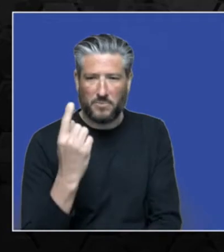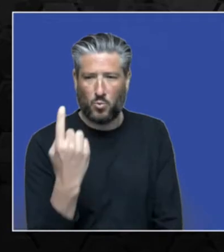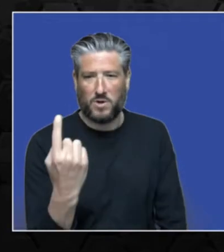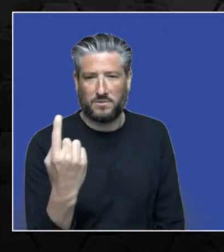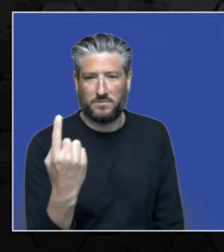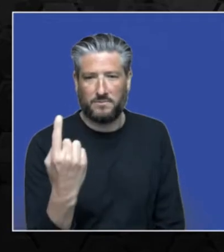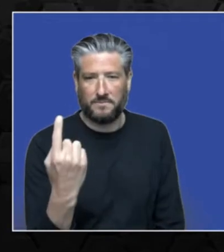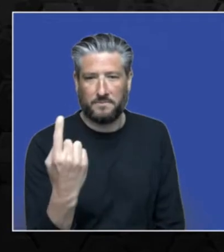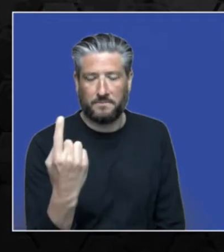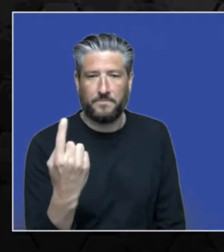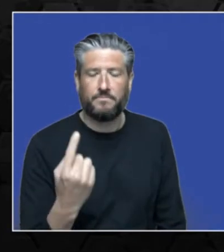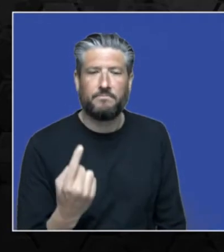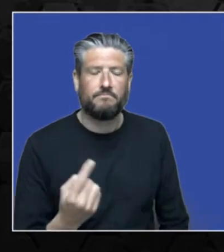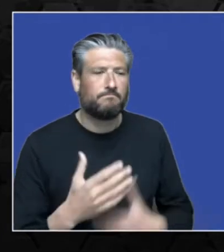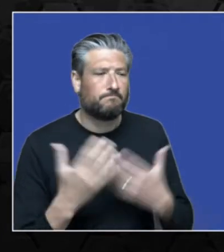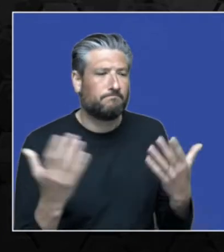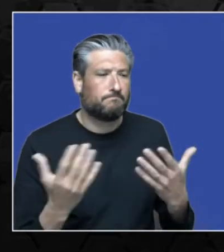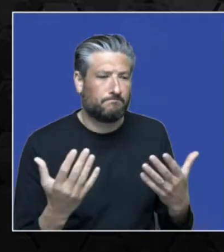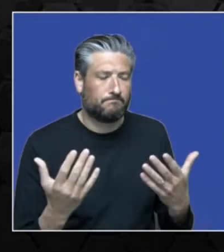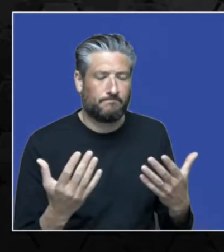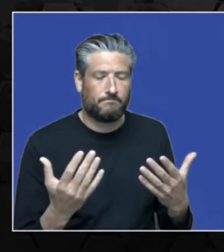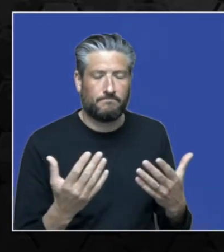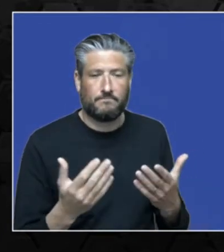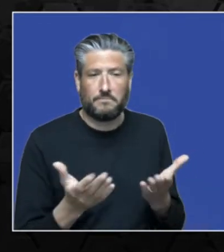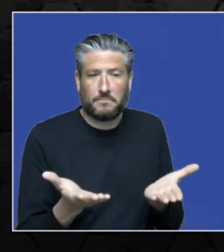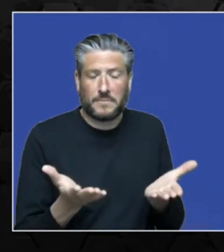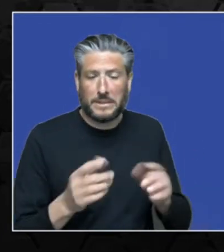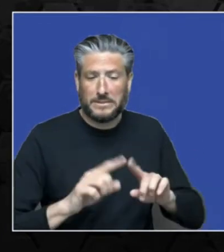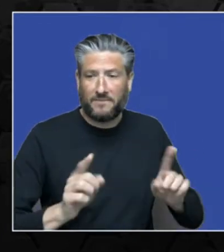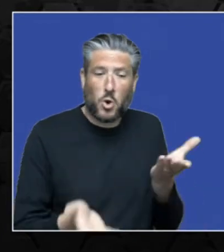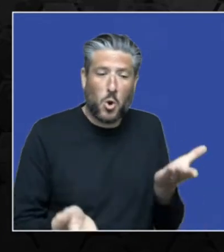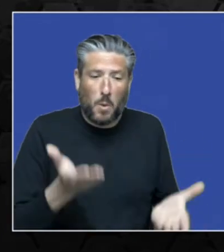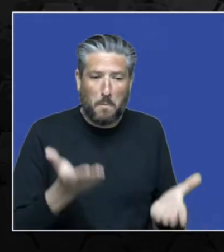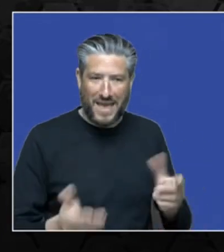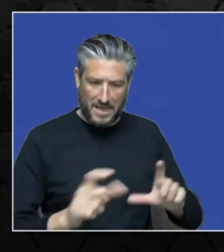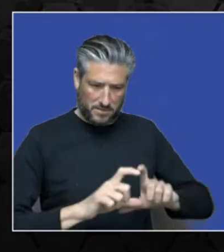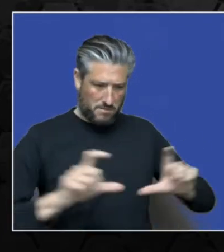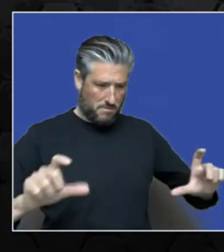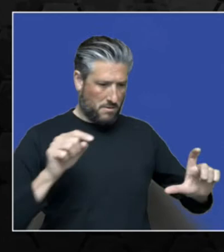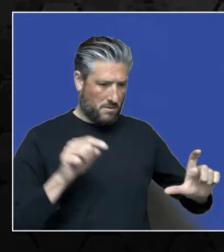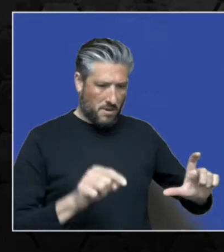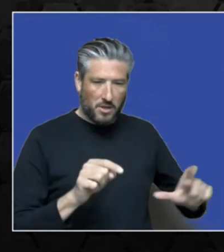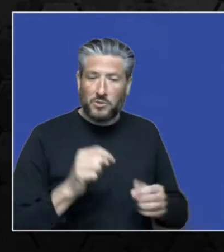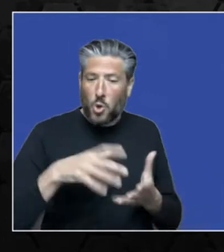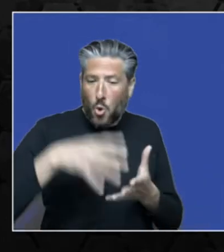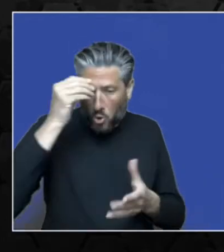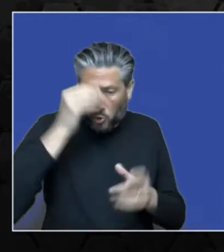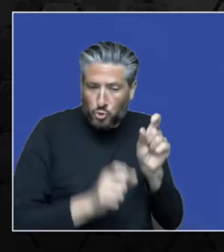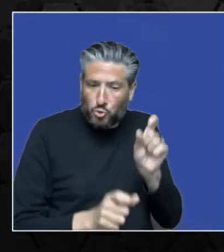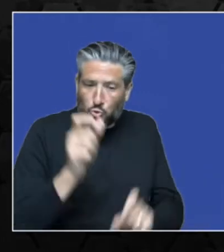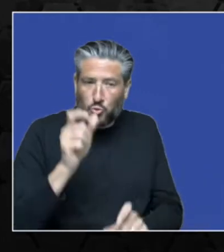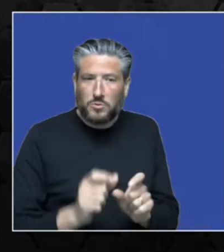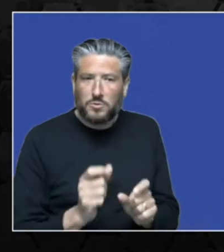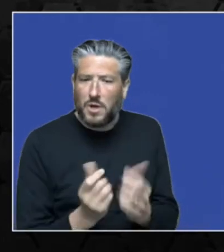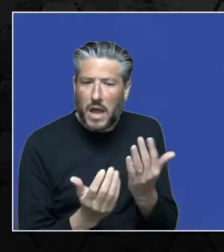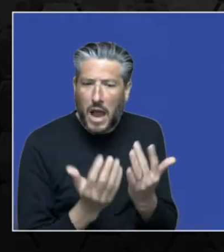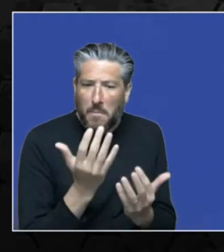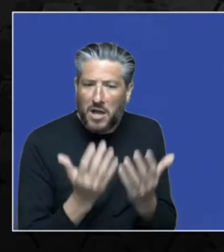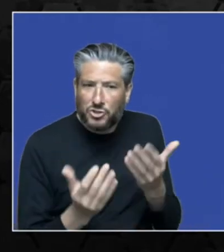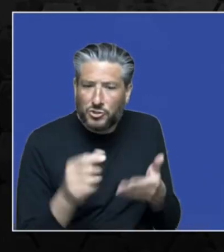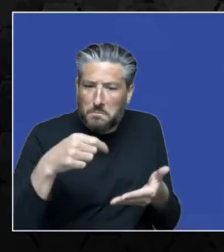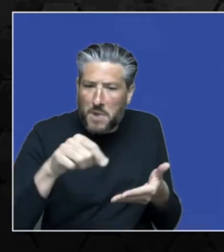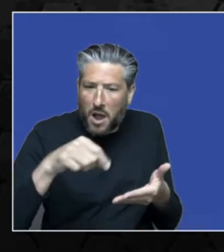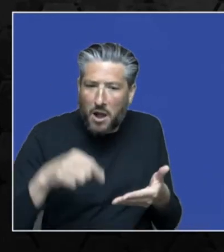the student's marks or like the percentage. Cool. So like the use cases for this, like supervised learning can be like email spam